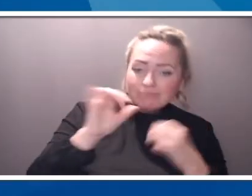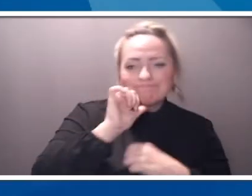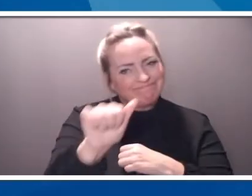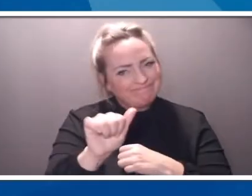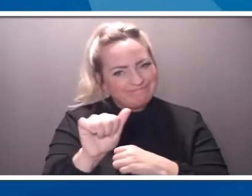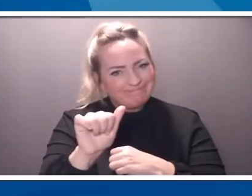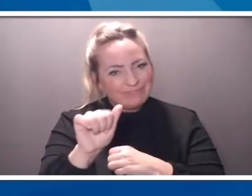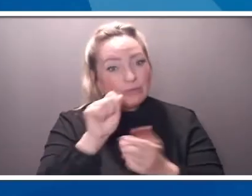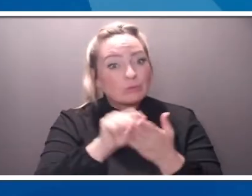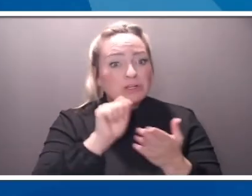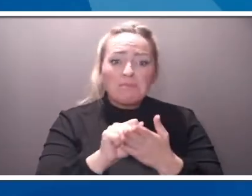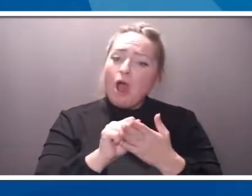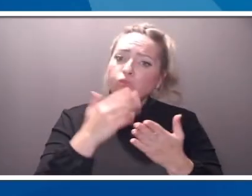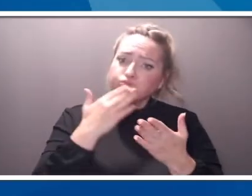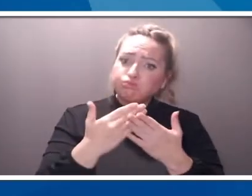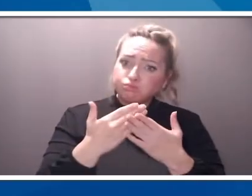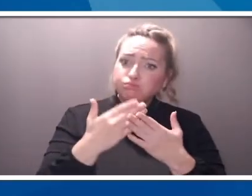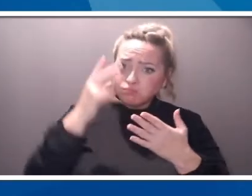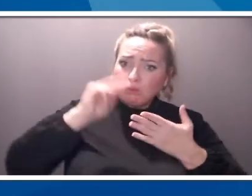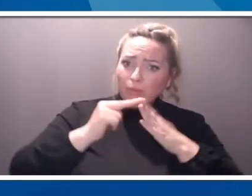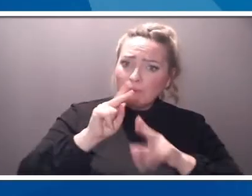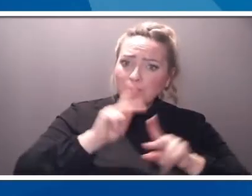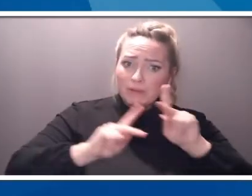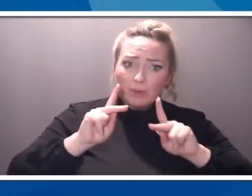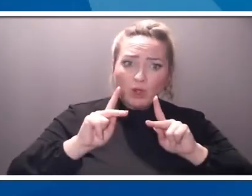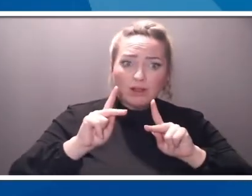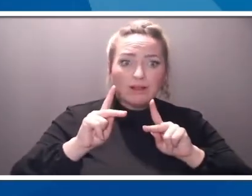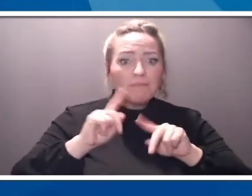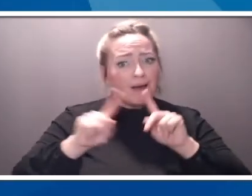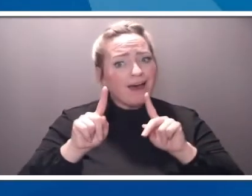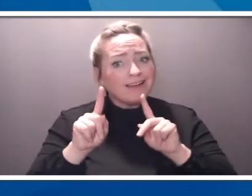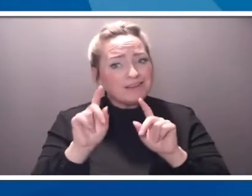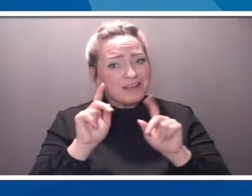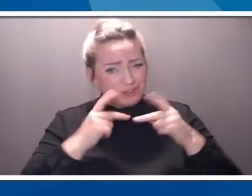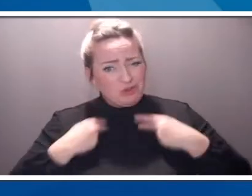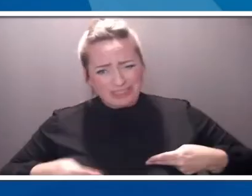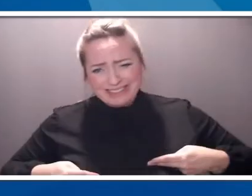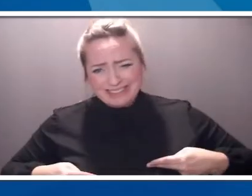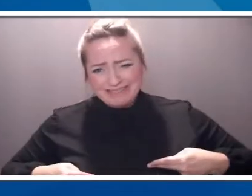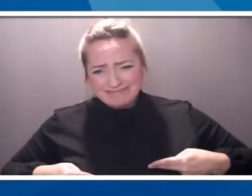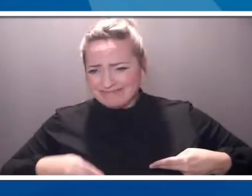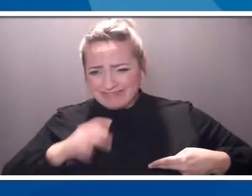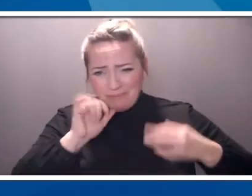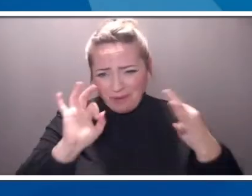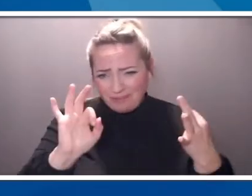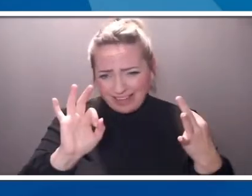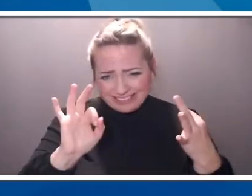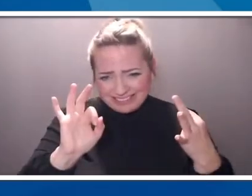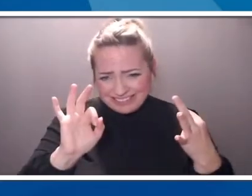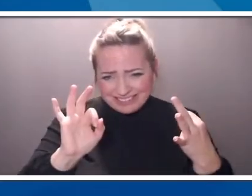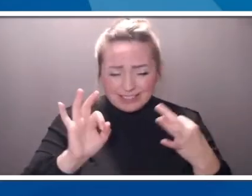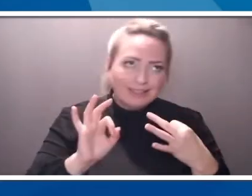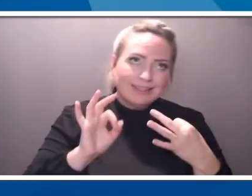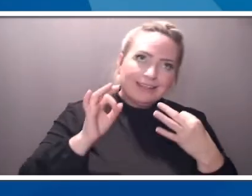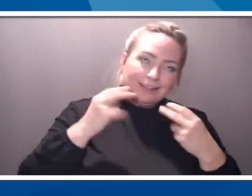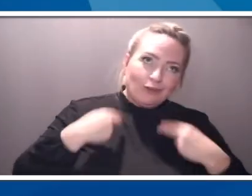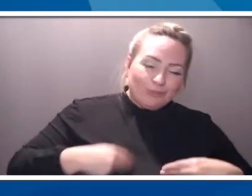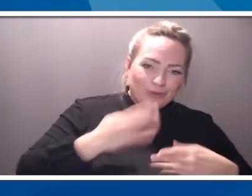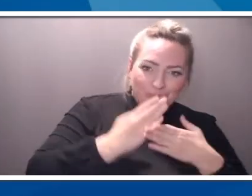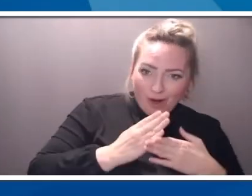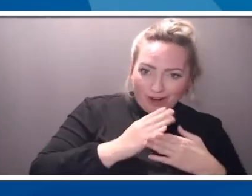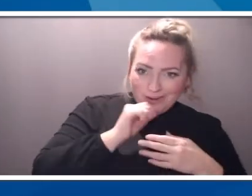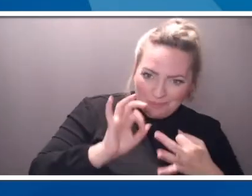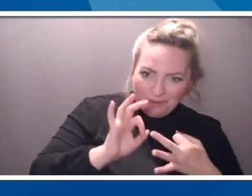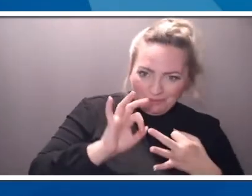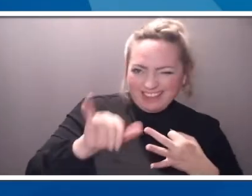WCAG 2 isn't perfect. I mean, it was written by well-meaning but fallible humans, for the most part. The fallible bit,